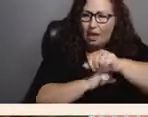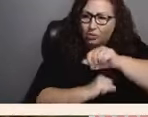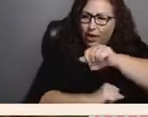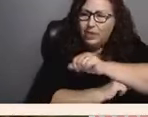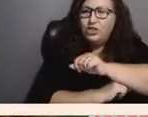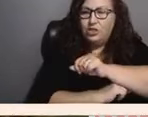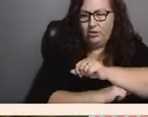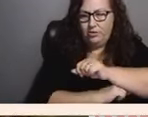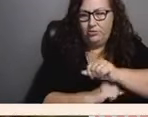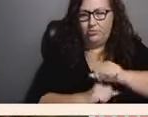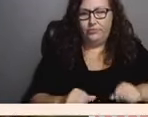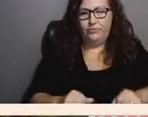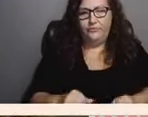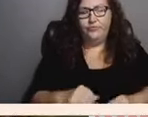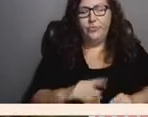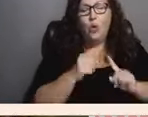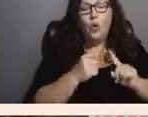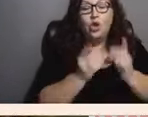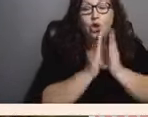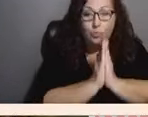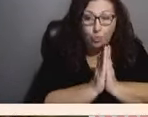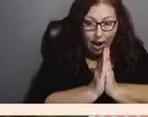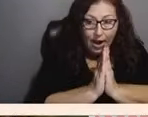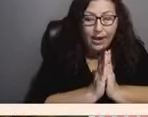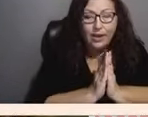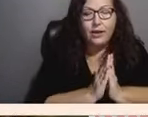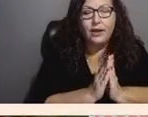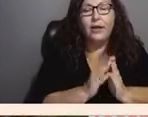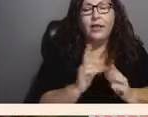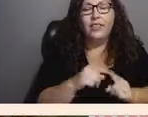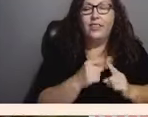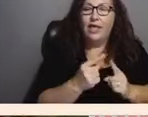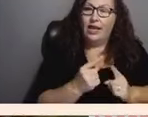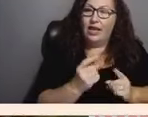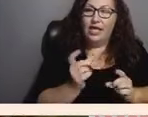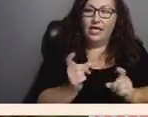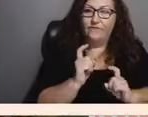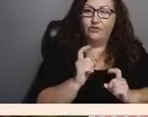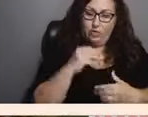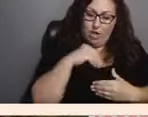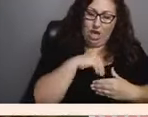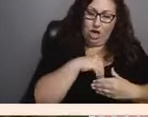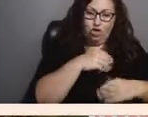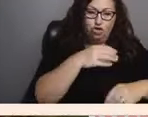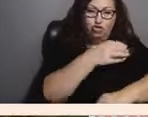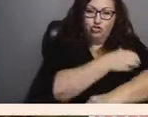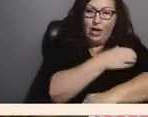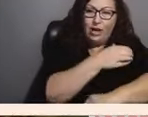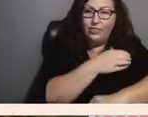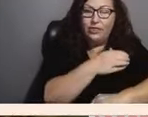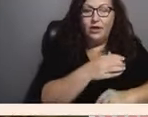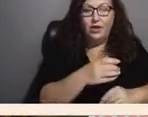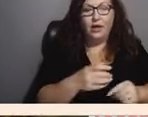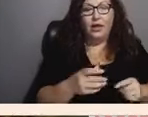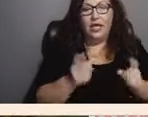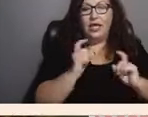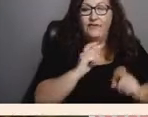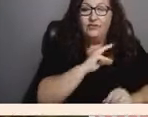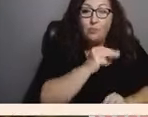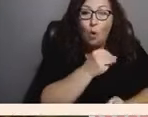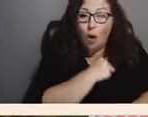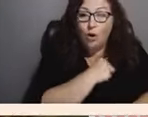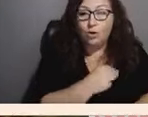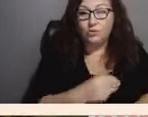you pray, it renews your inner strength. It gives value. It gives morals. It gives faith,